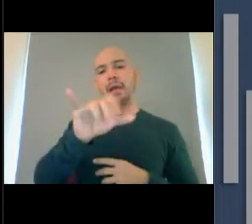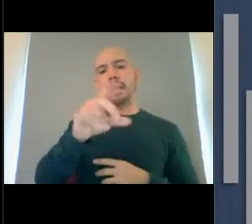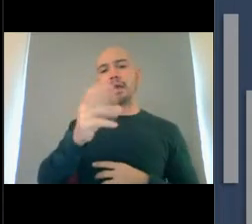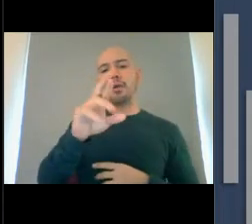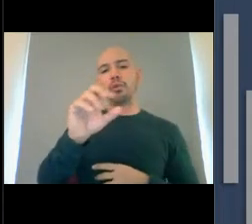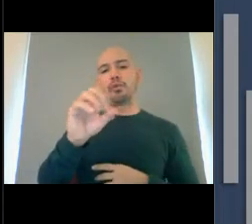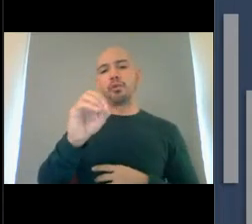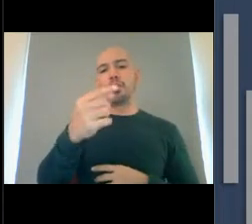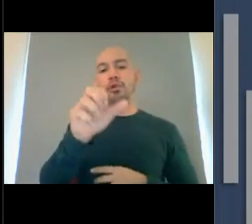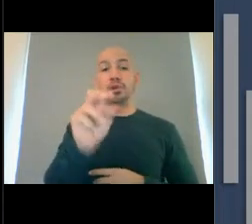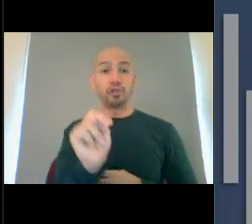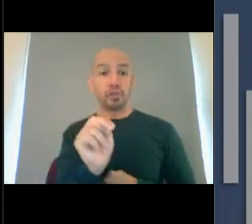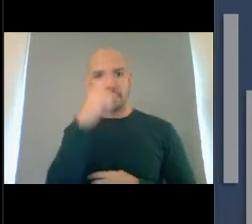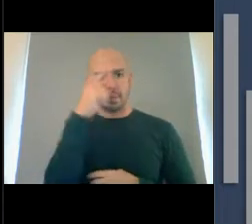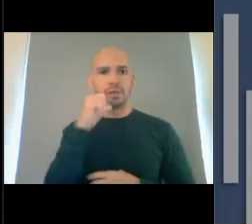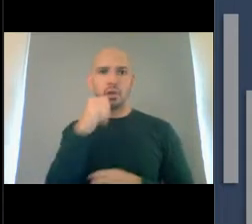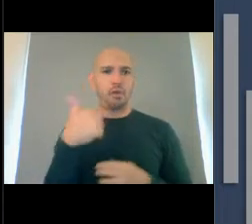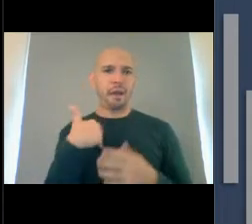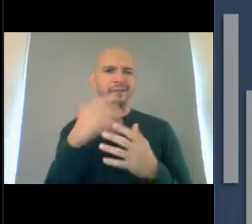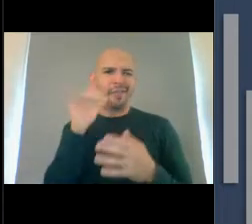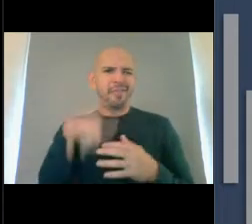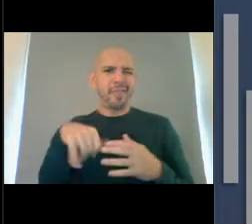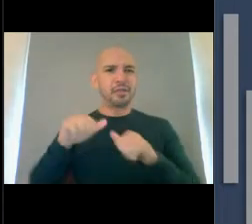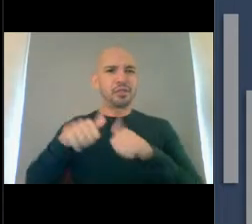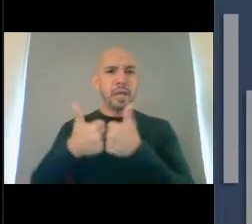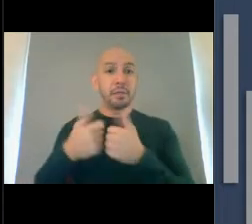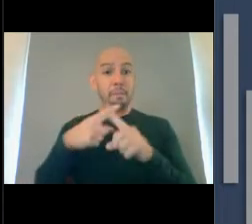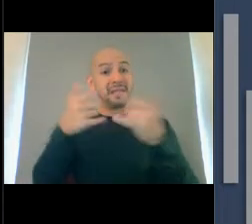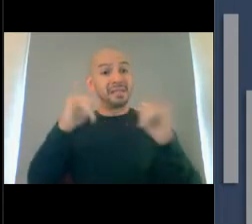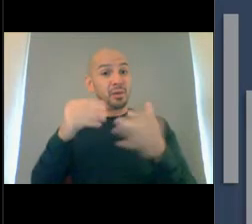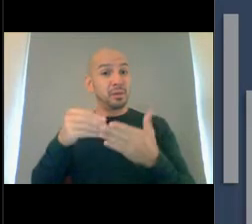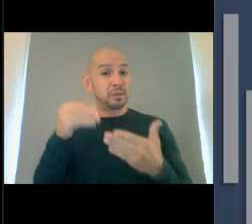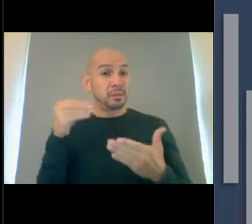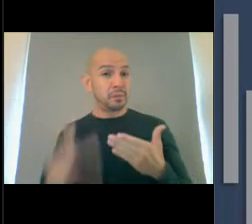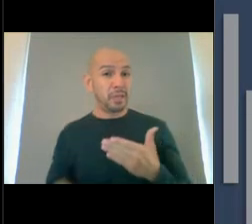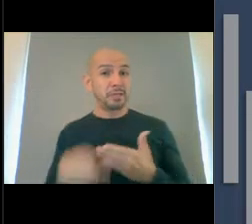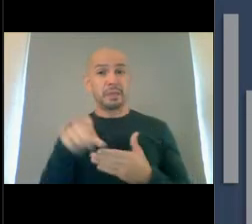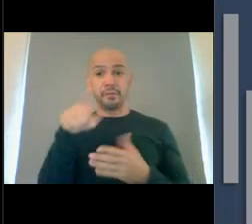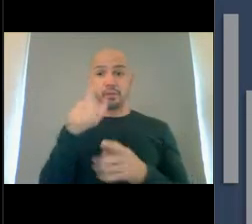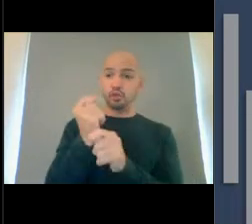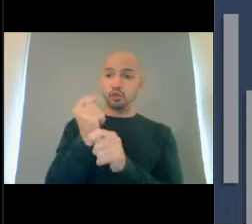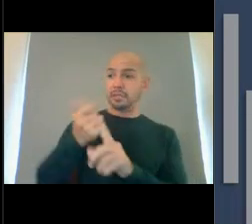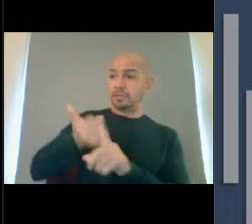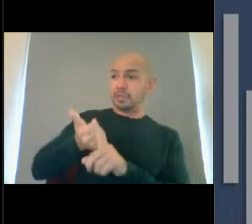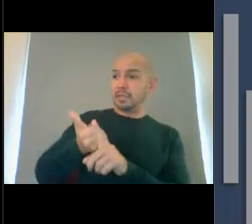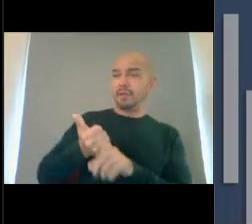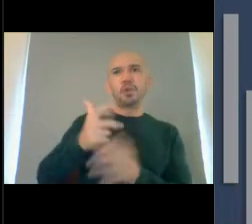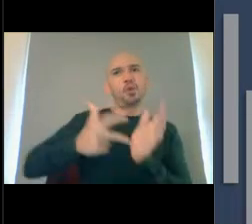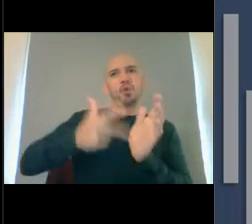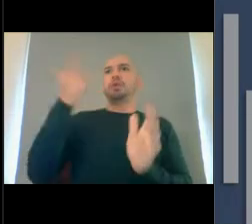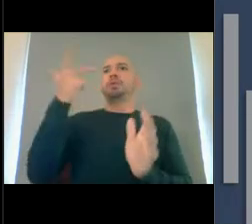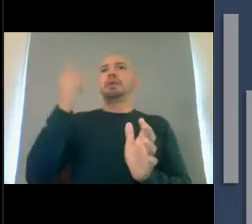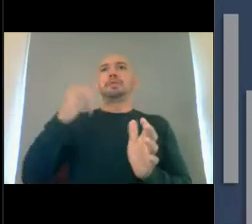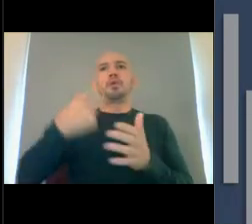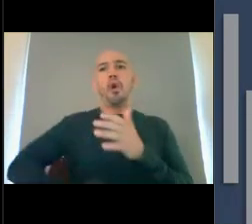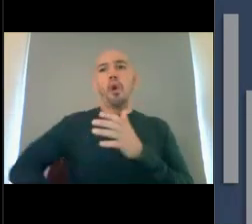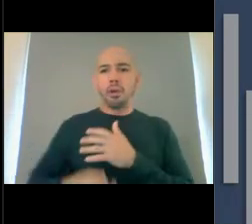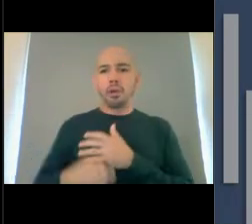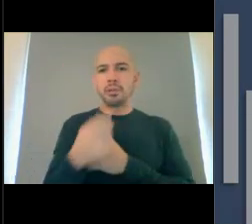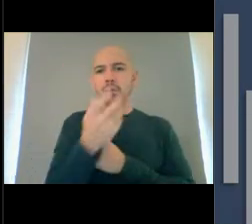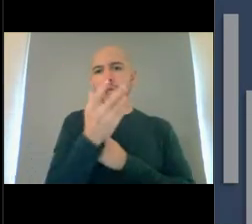liquid hydrogen is very expensive um the trucks themselves are about three times the cost um